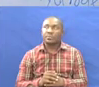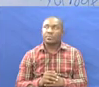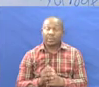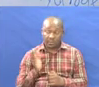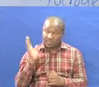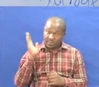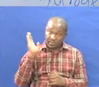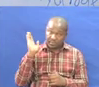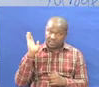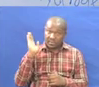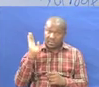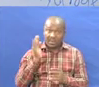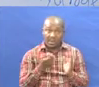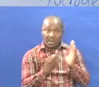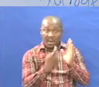so this is the diagram.